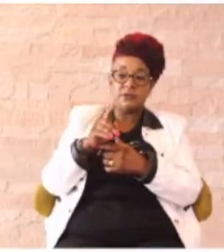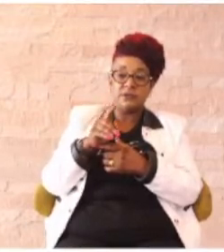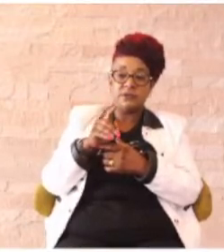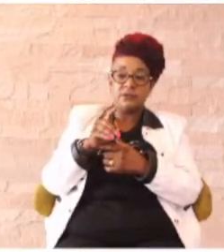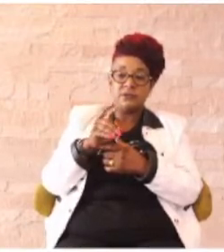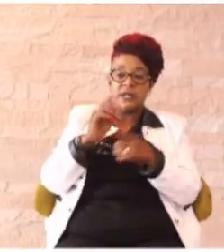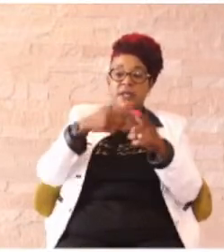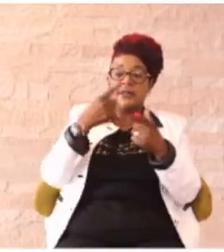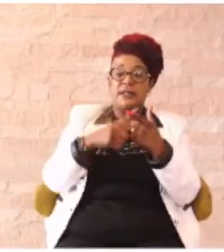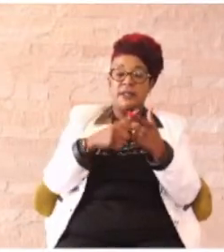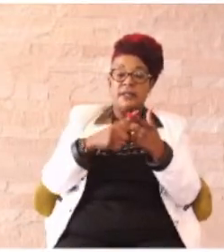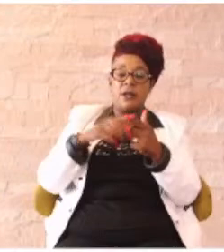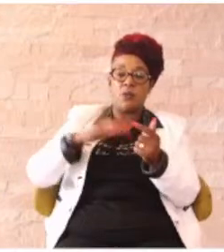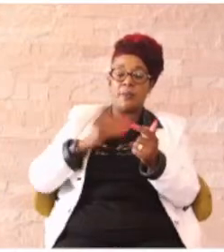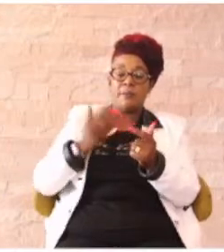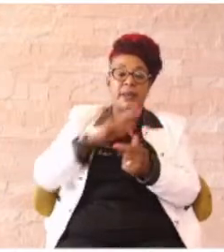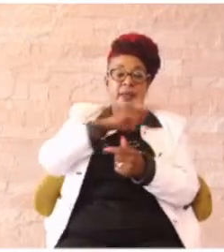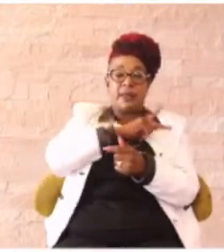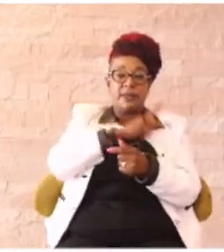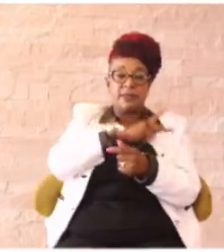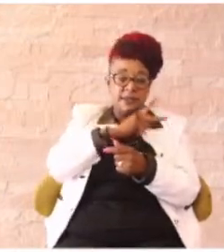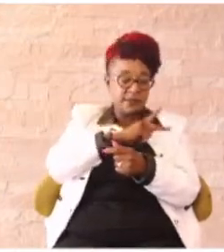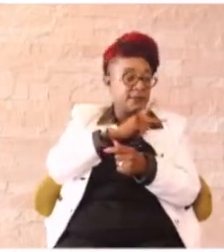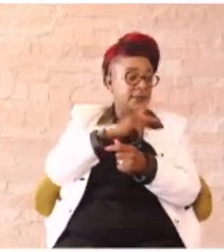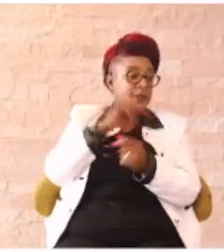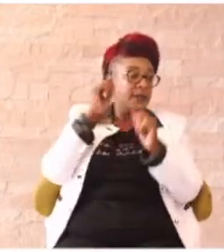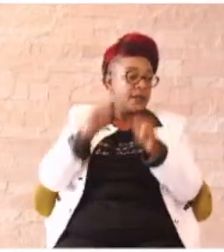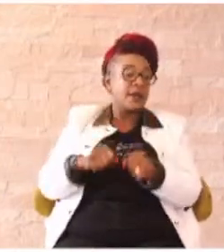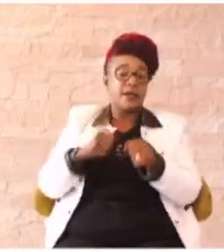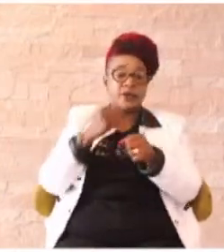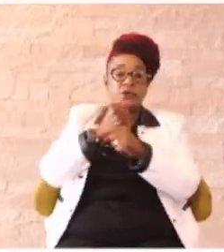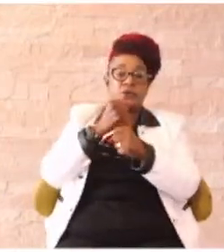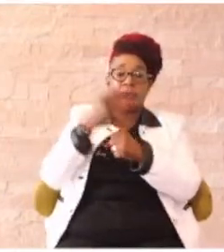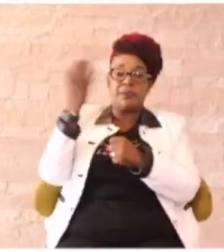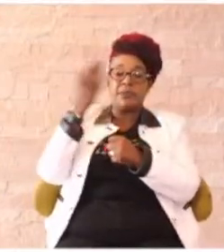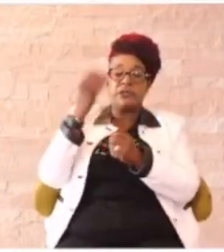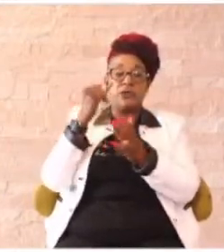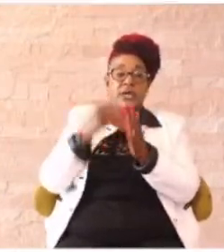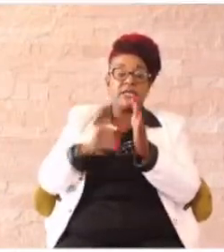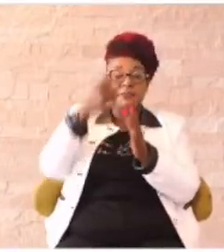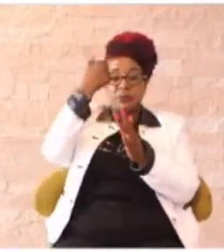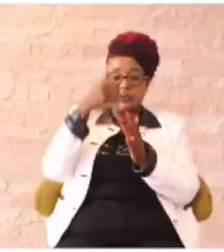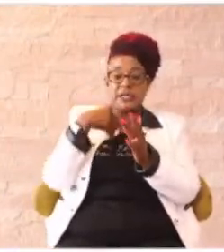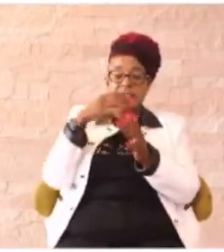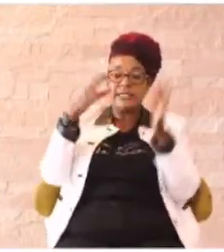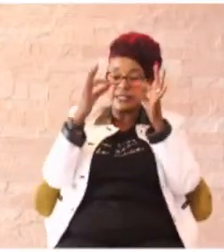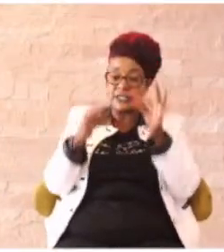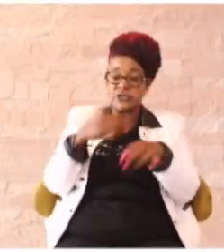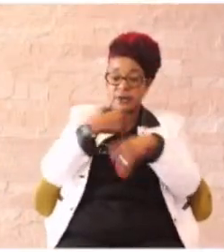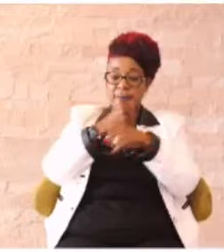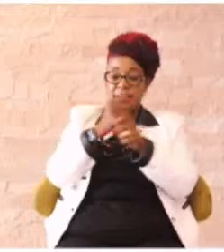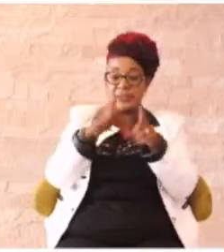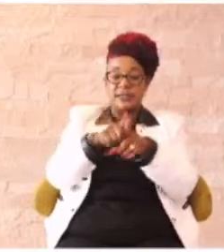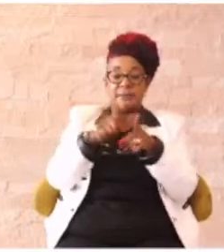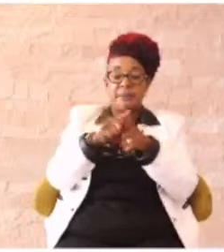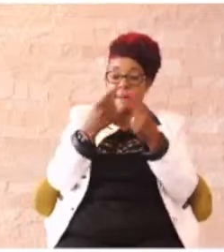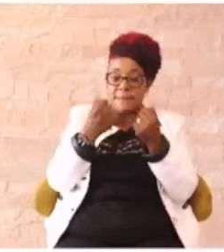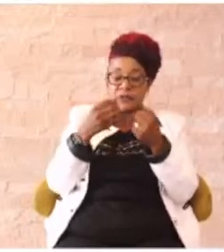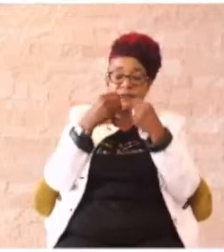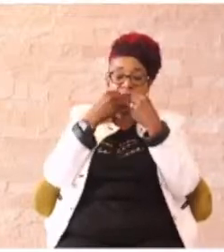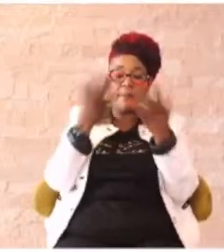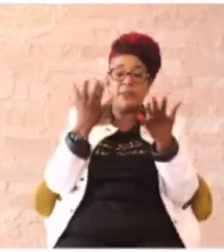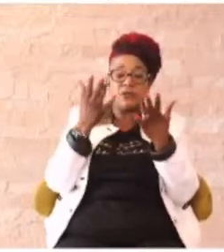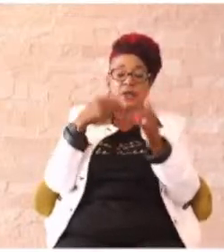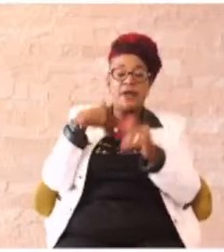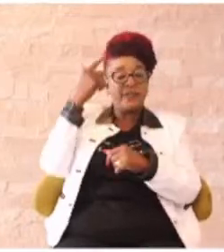And then Womankind last, because the Womankind presentation has a bit of decision making in it, and then it has a bit more information, I